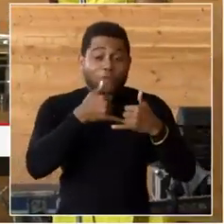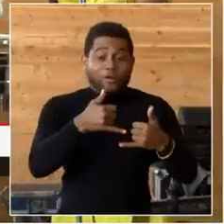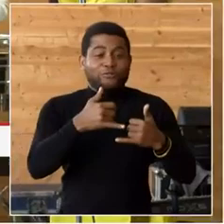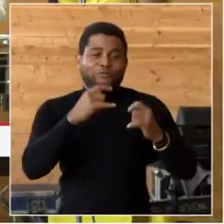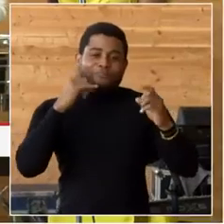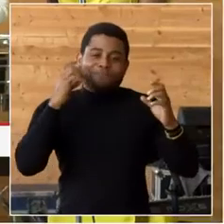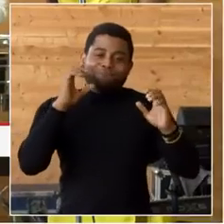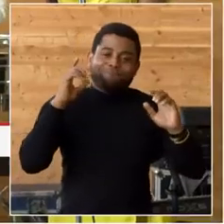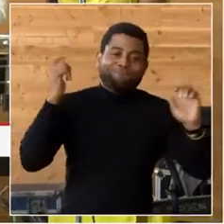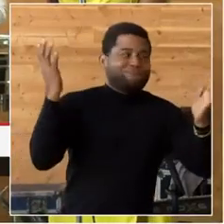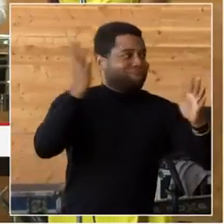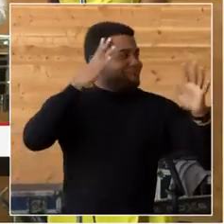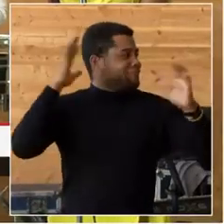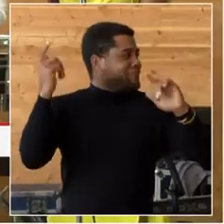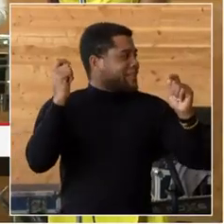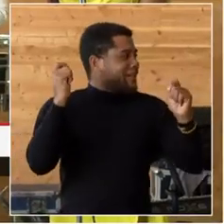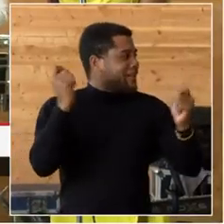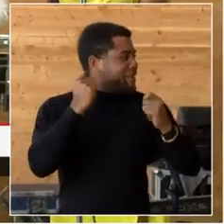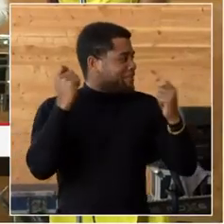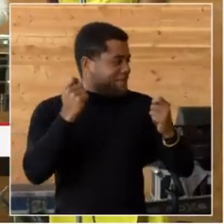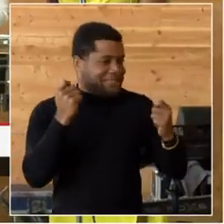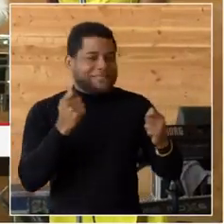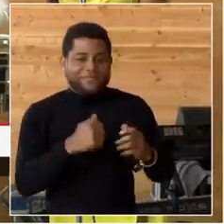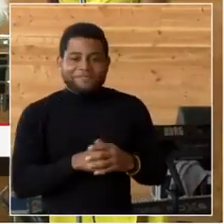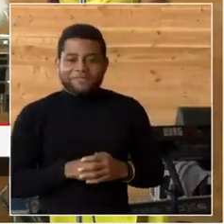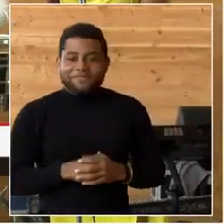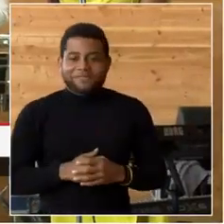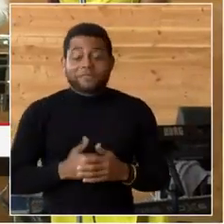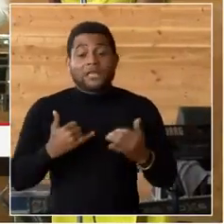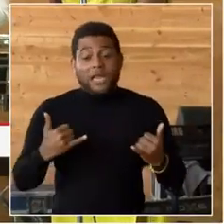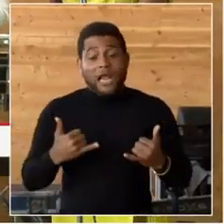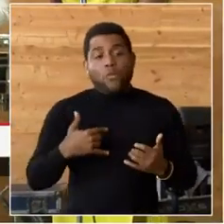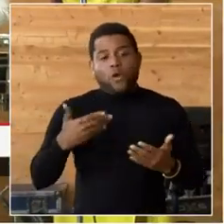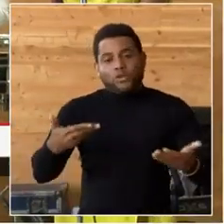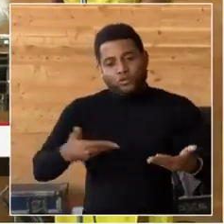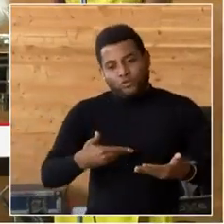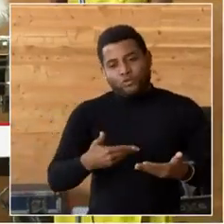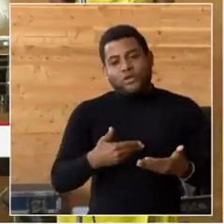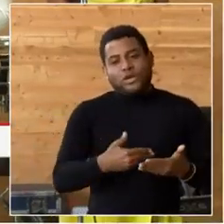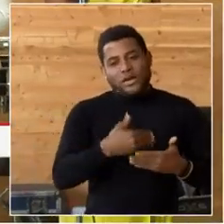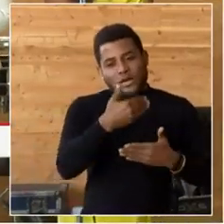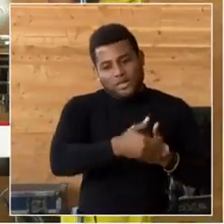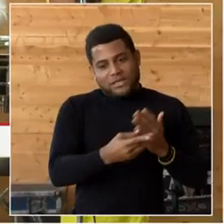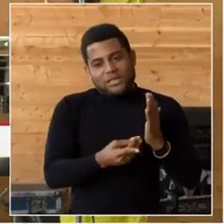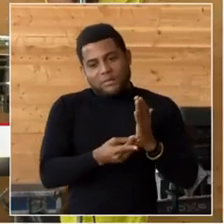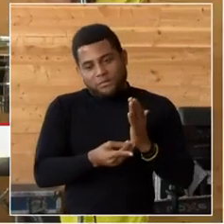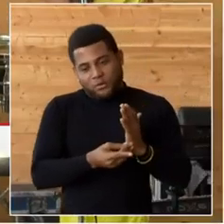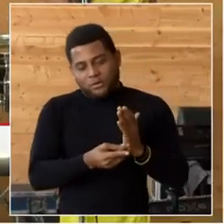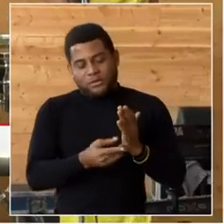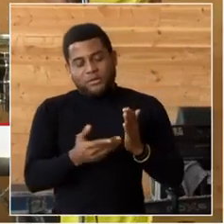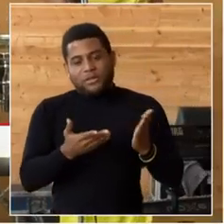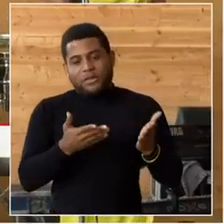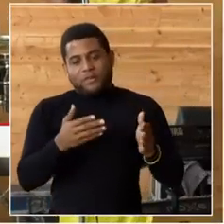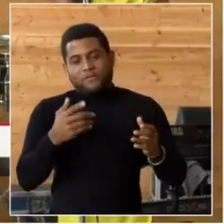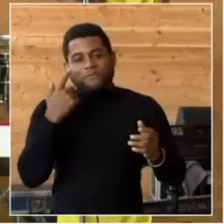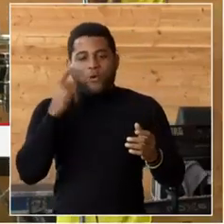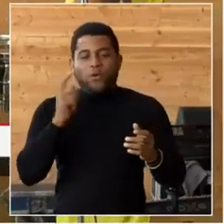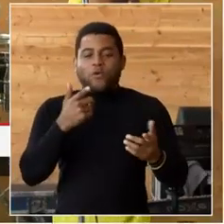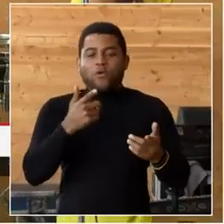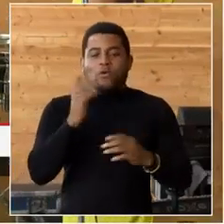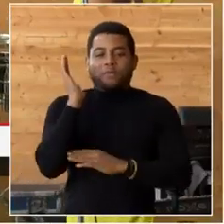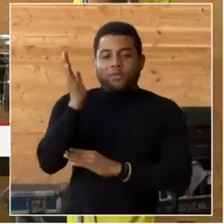much. Before I leave, I have to introduce our next speaker, which is Deputy Director Rosemary